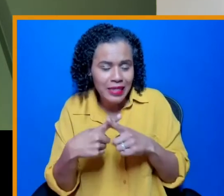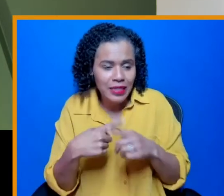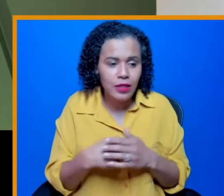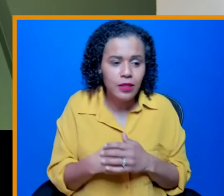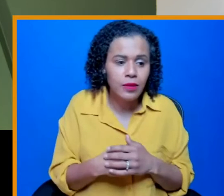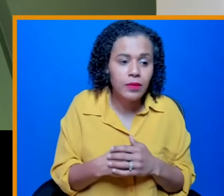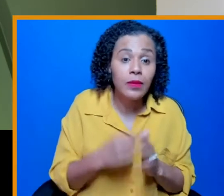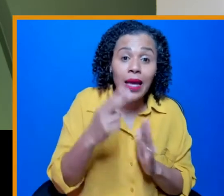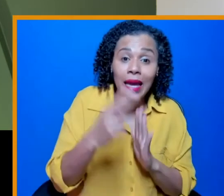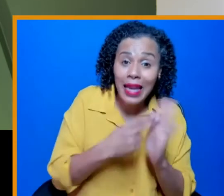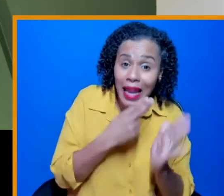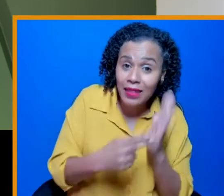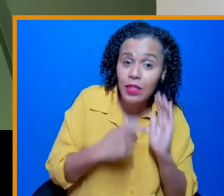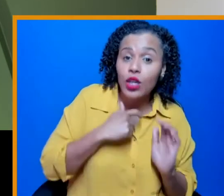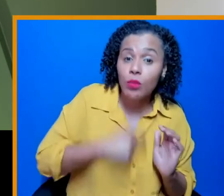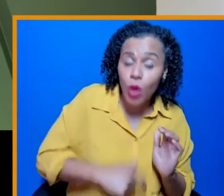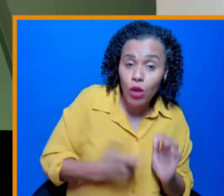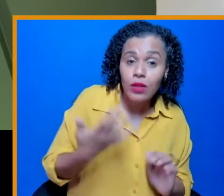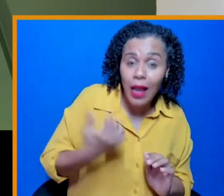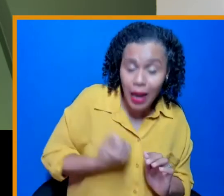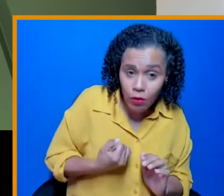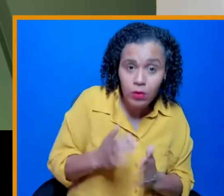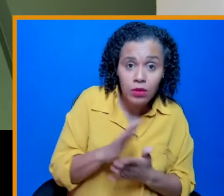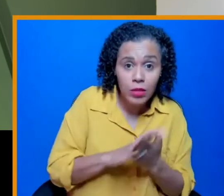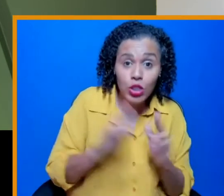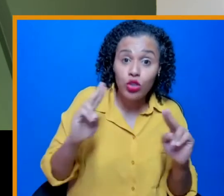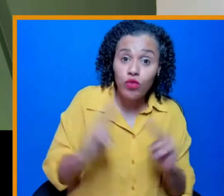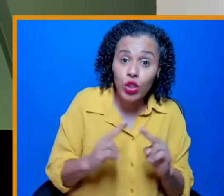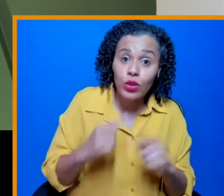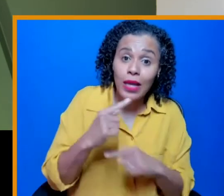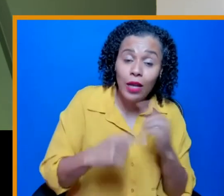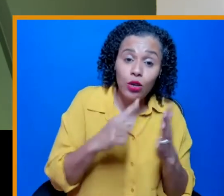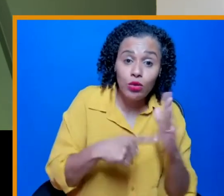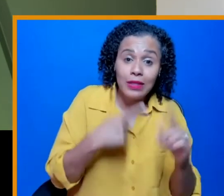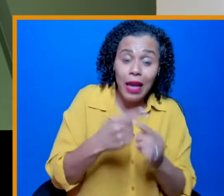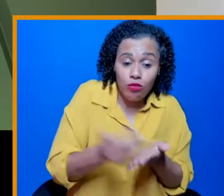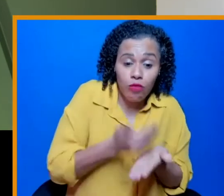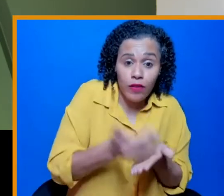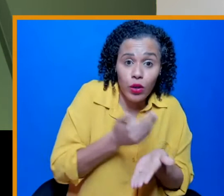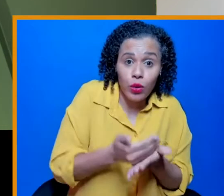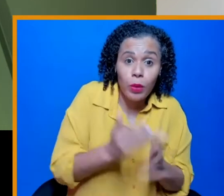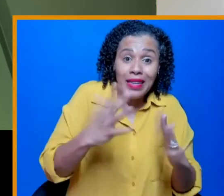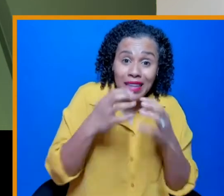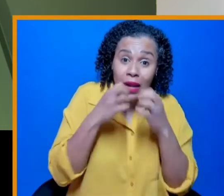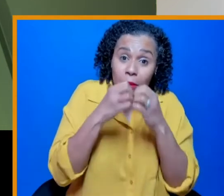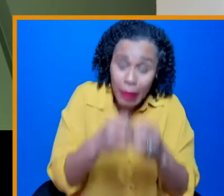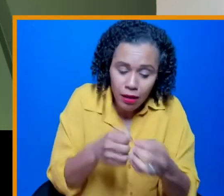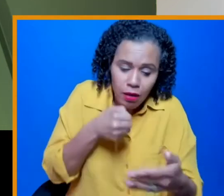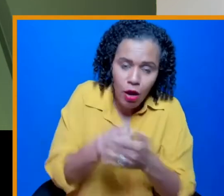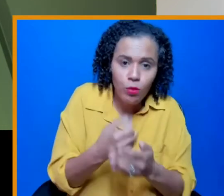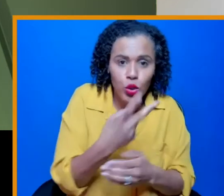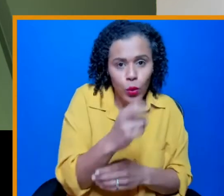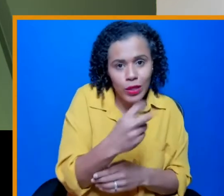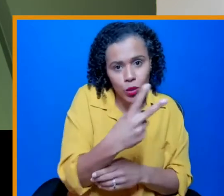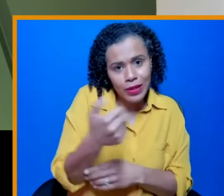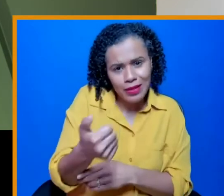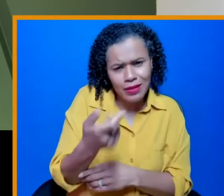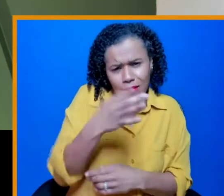Cancelling the personal allowance freeze reduces annual tax revenues by 10 billion by 2026. Who does this